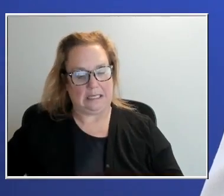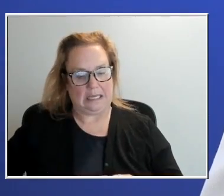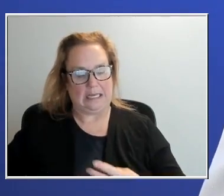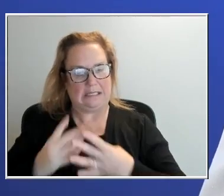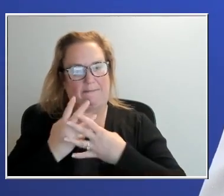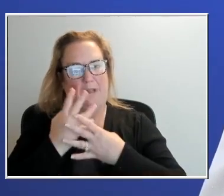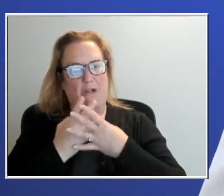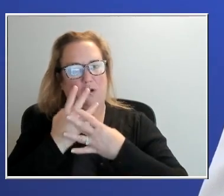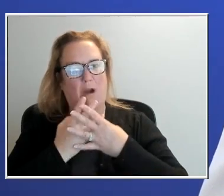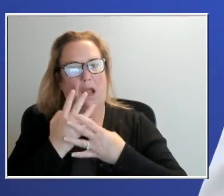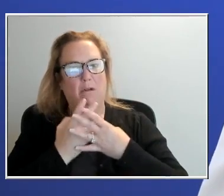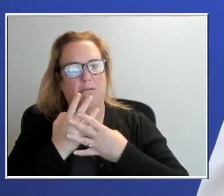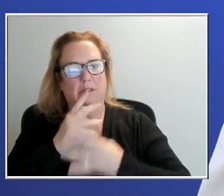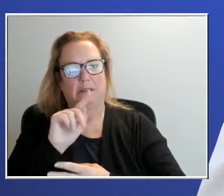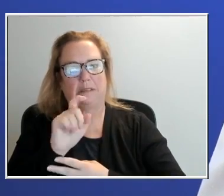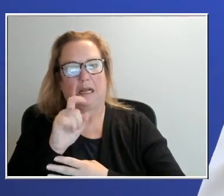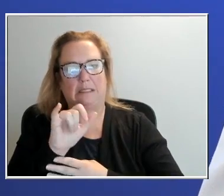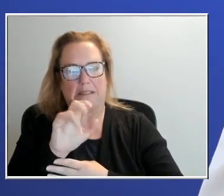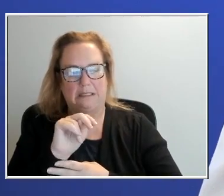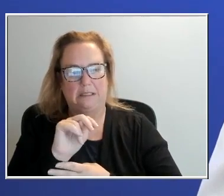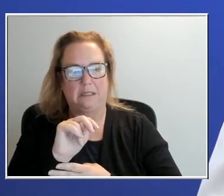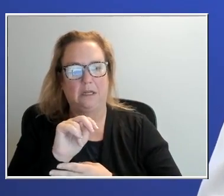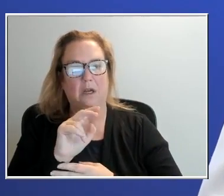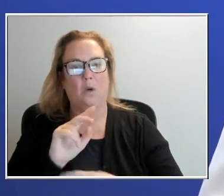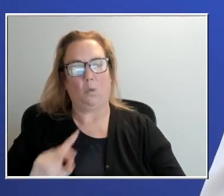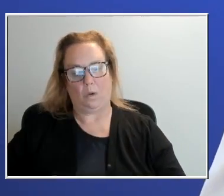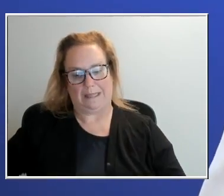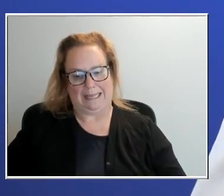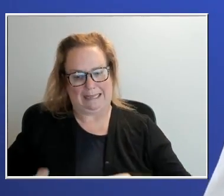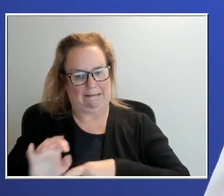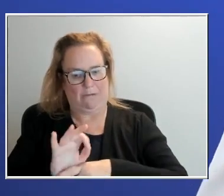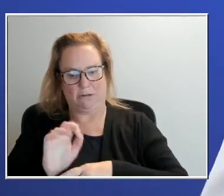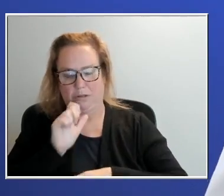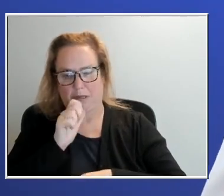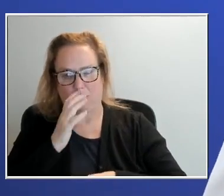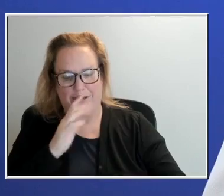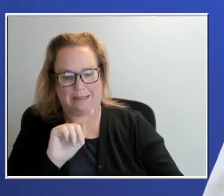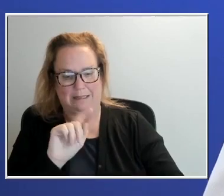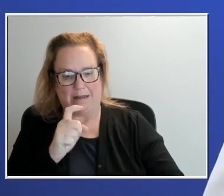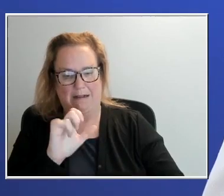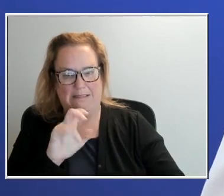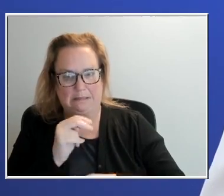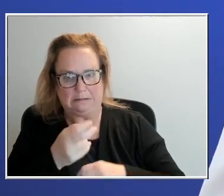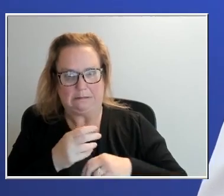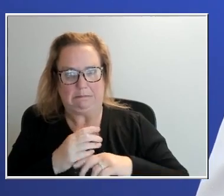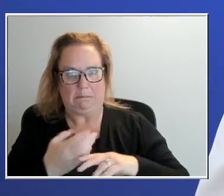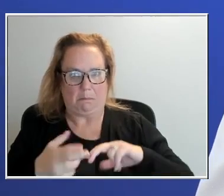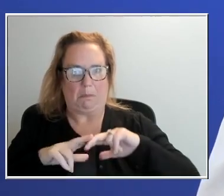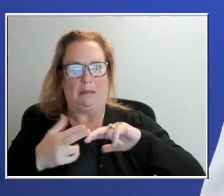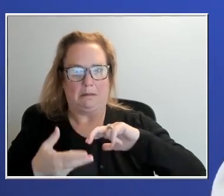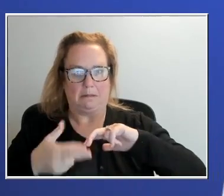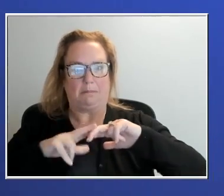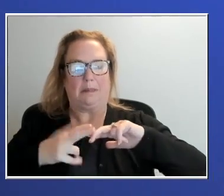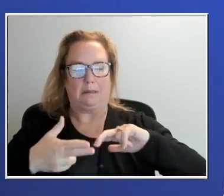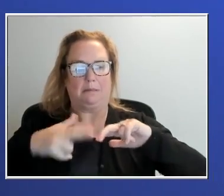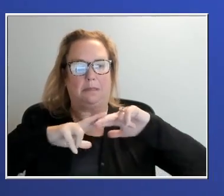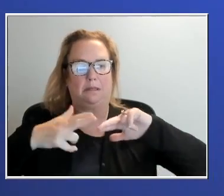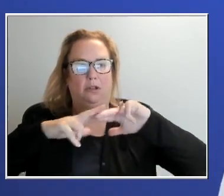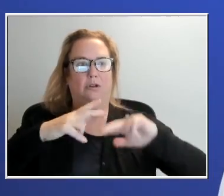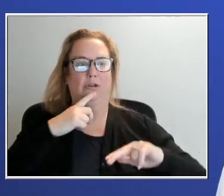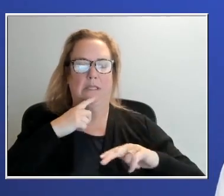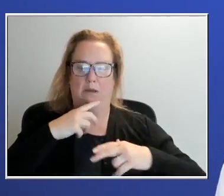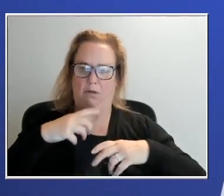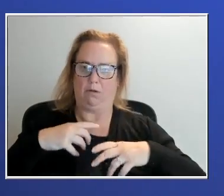those toxins. When the kidney function is not so good, then those toxins start building up in the blood. Now you would say, well, they're in the blood. What